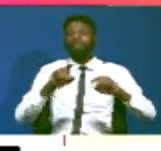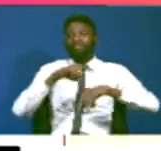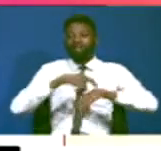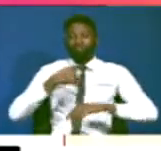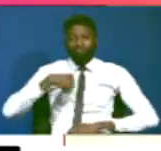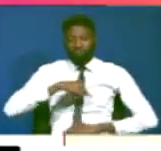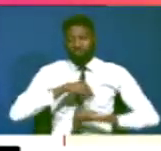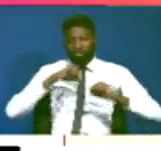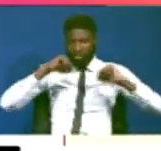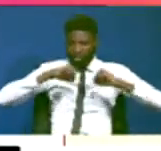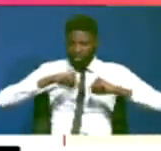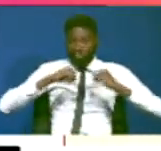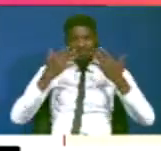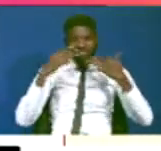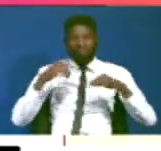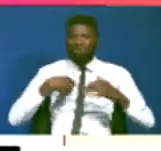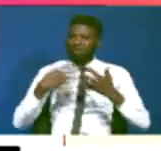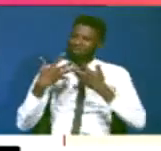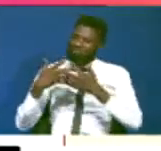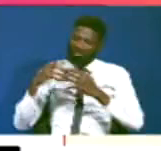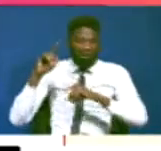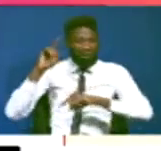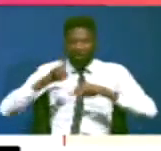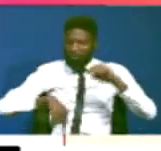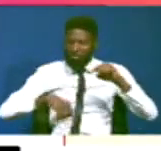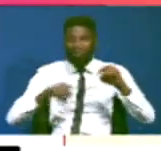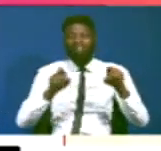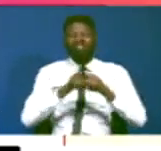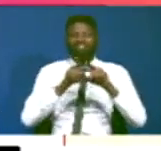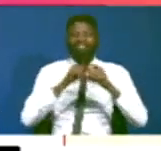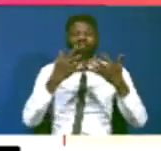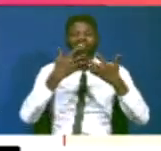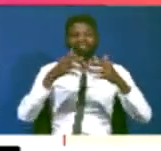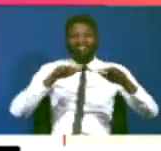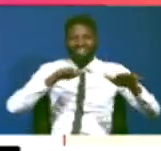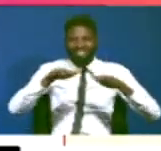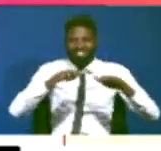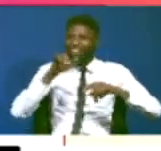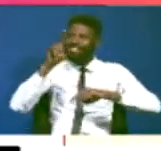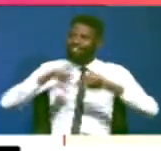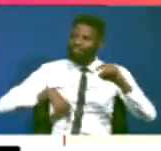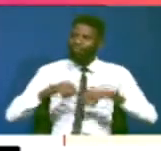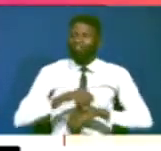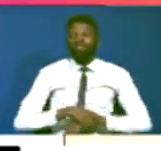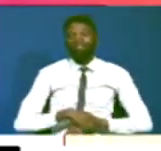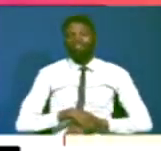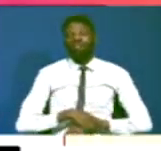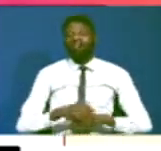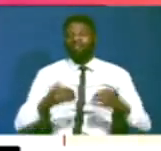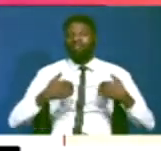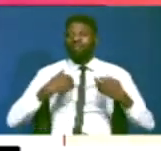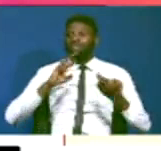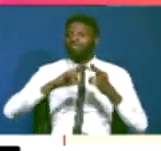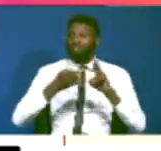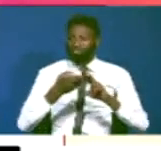I wasn't any good at engineering or architecture, I bumped into a relative who was involved in